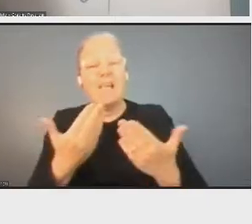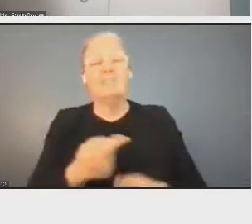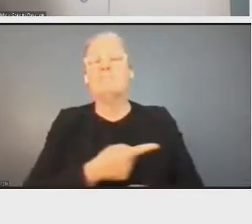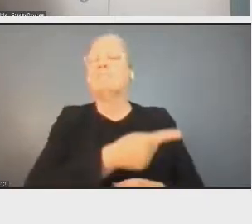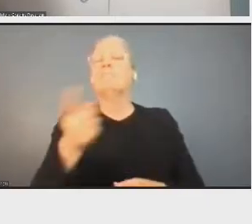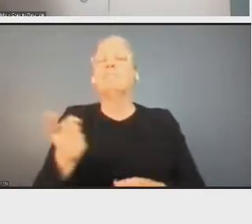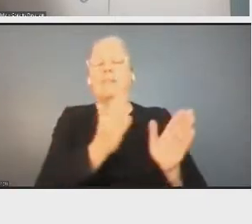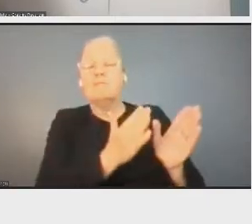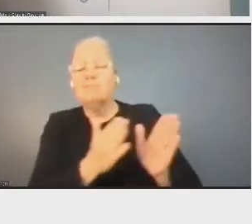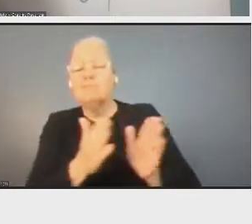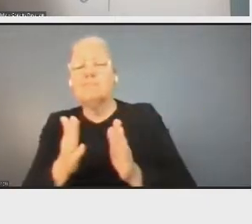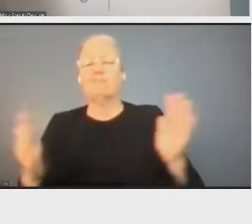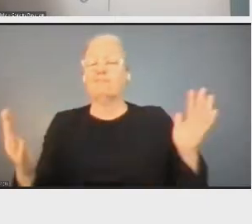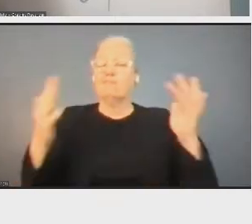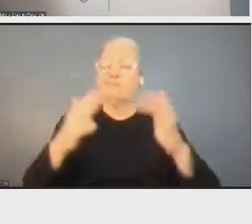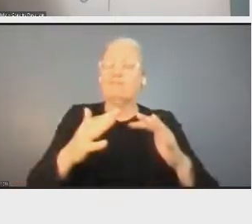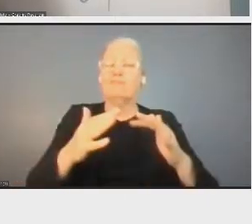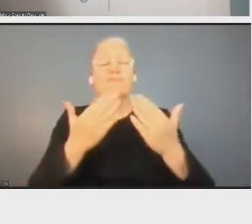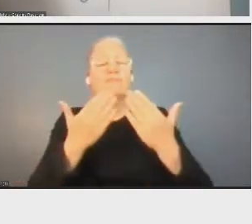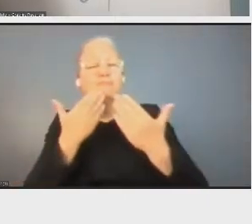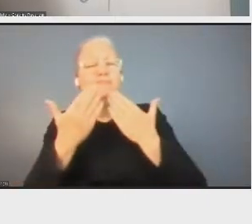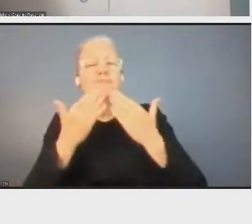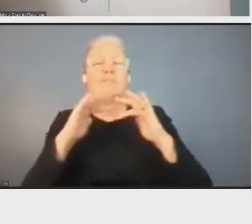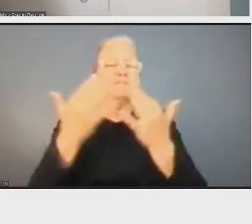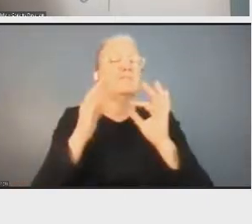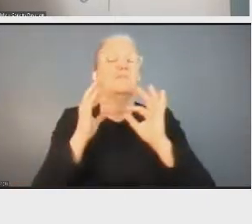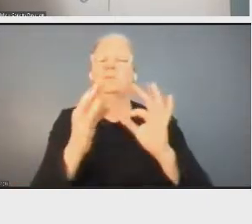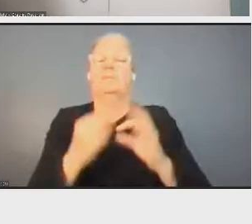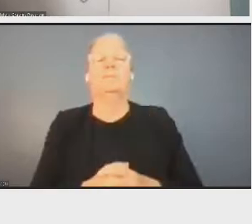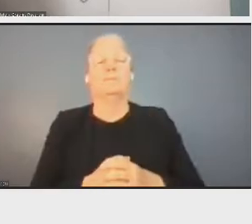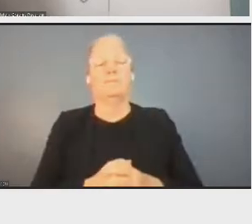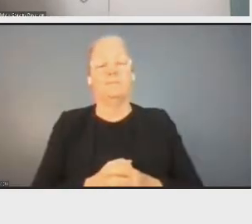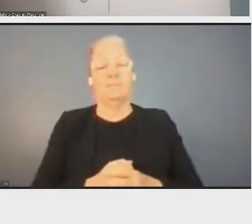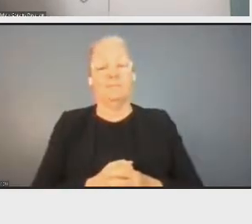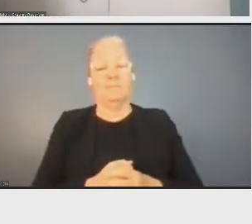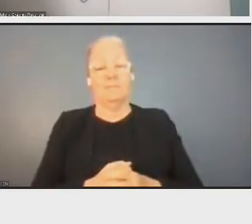session. It's true that the efforts of these